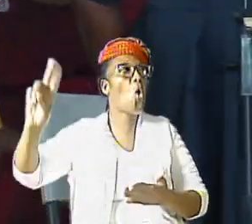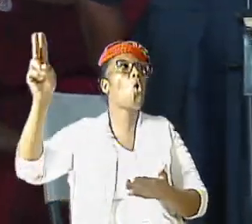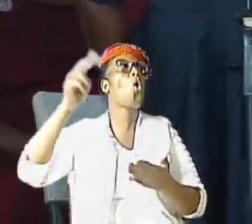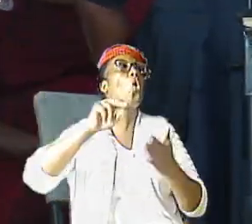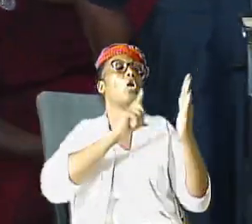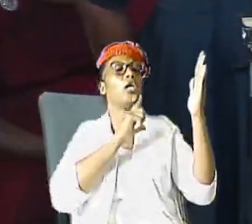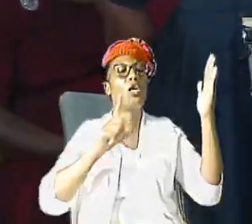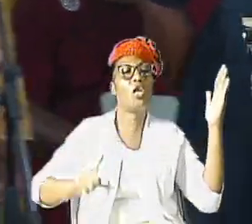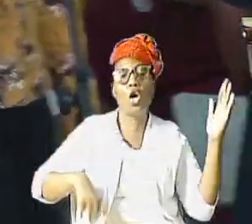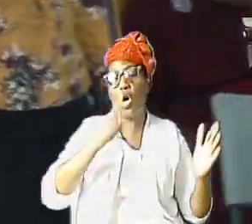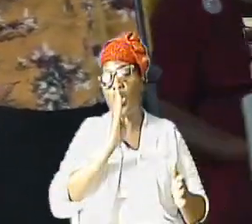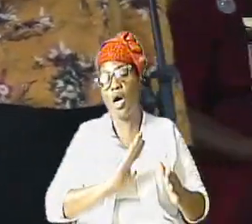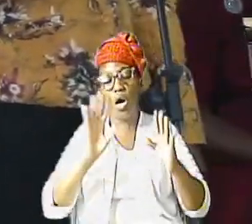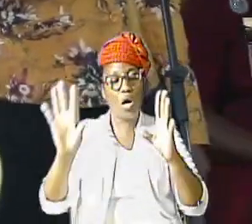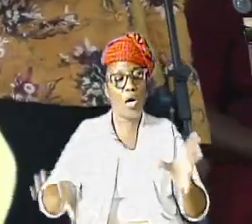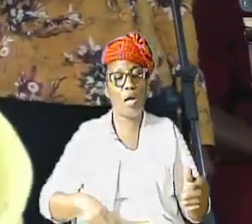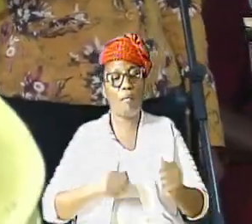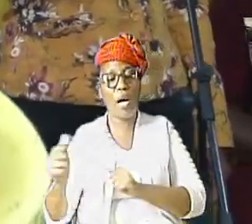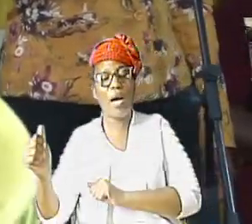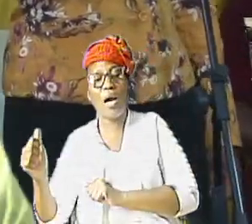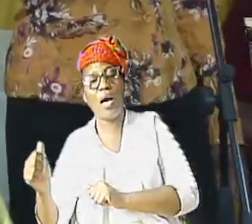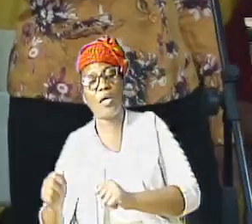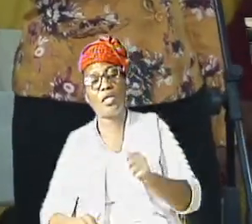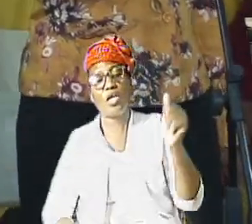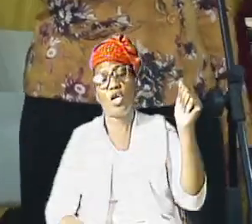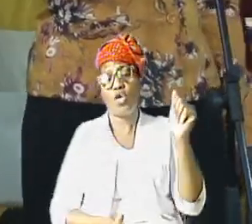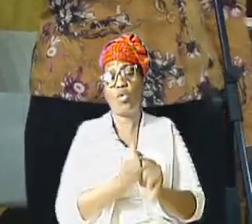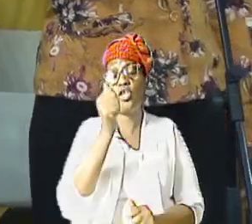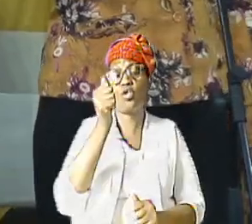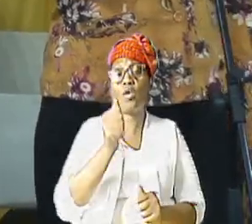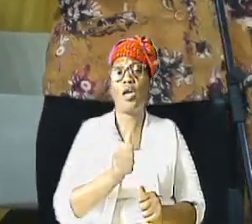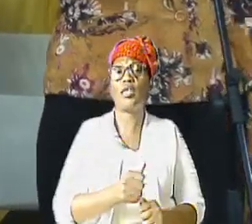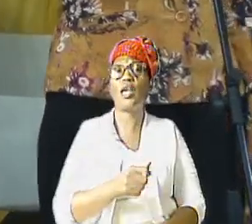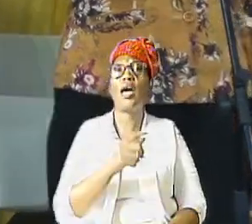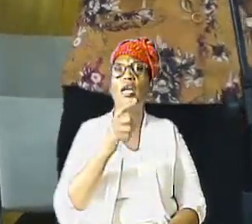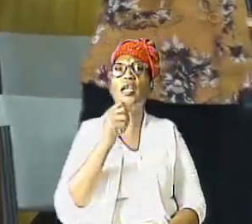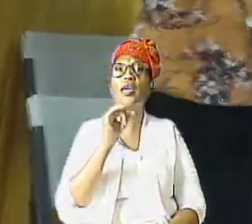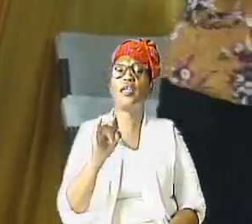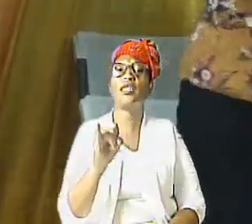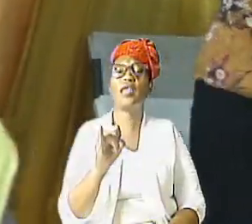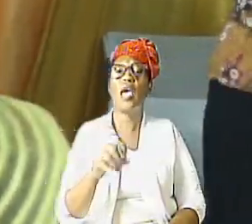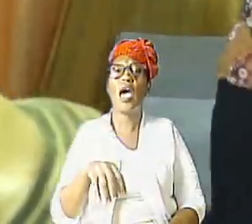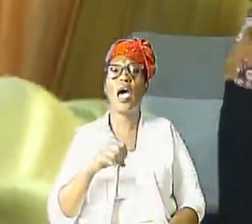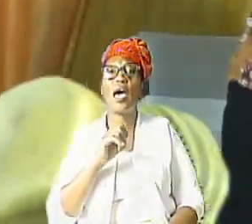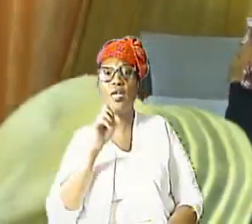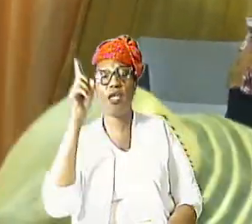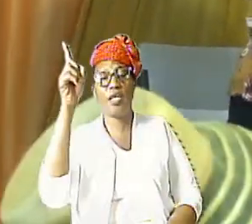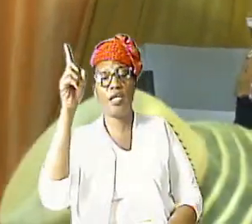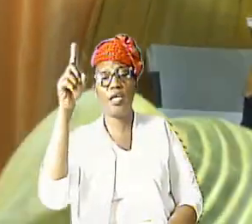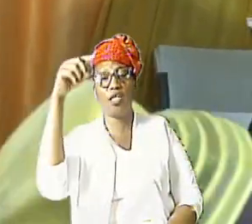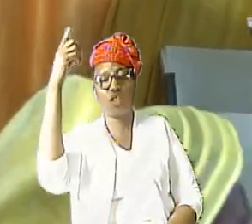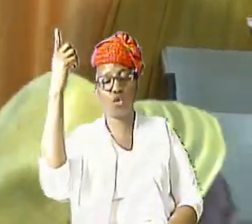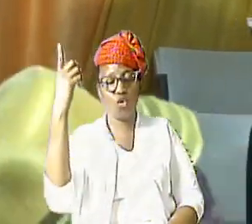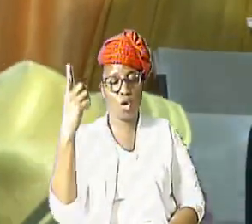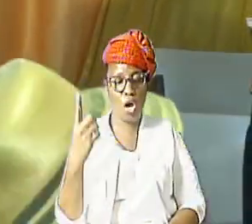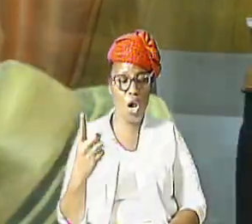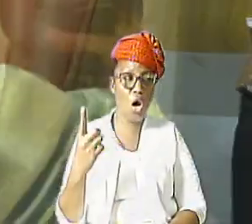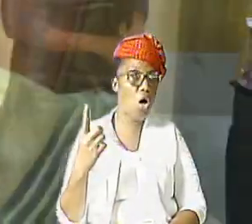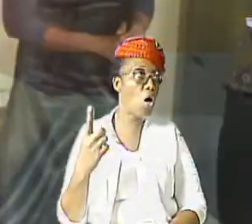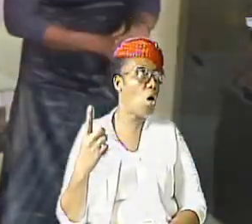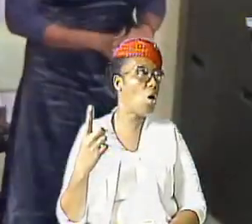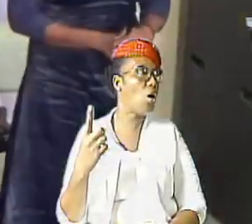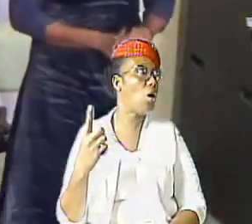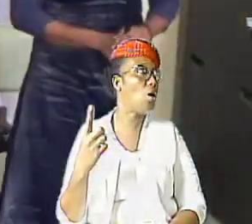Holy, holy, Lord God Almighty, which was and is